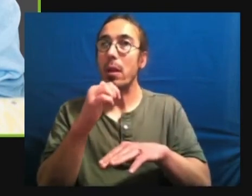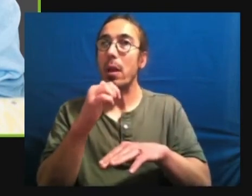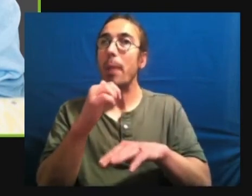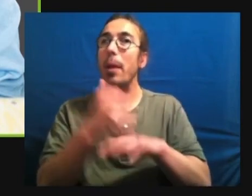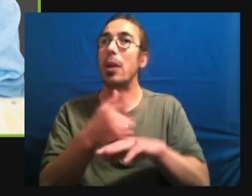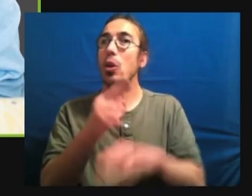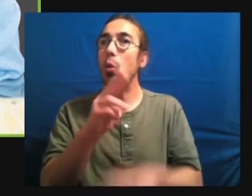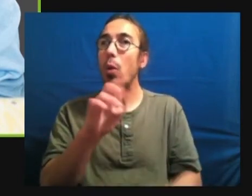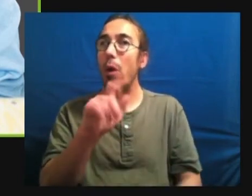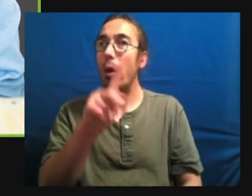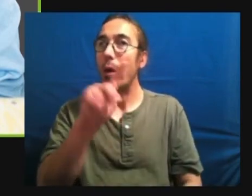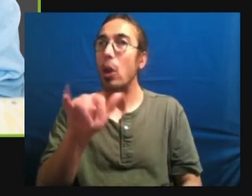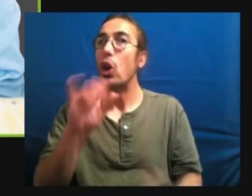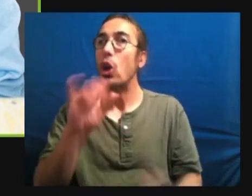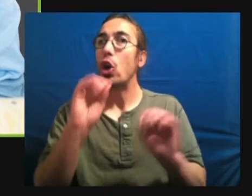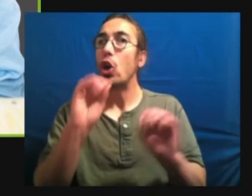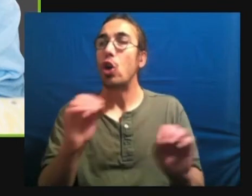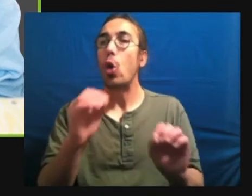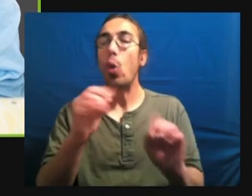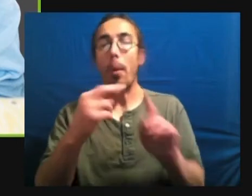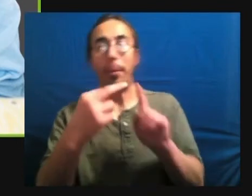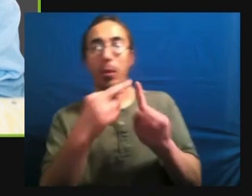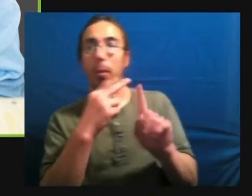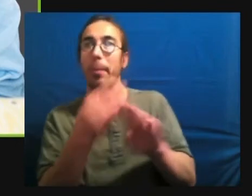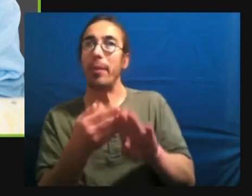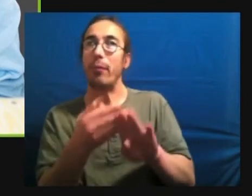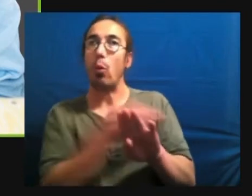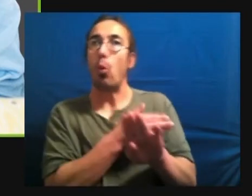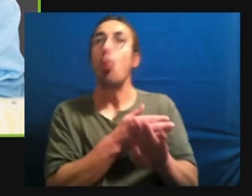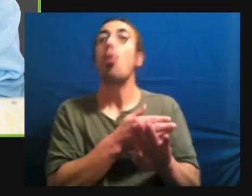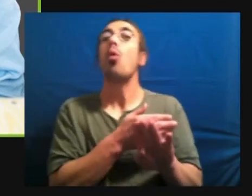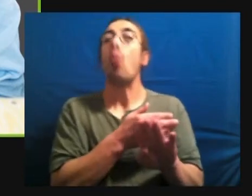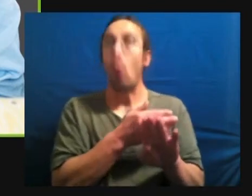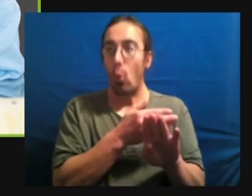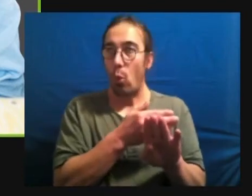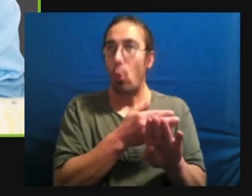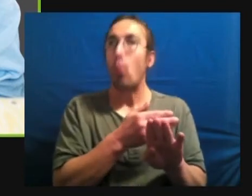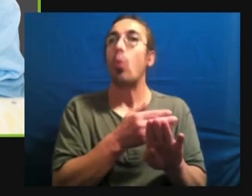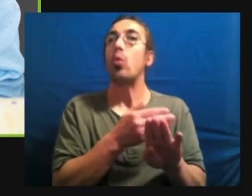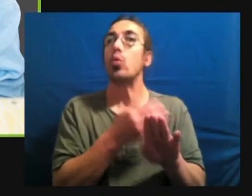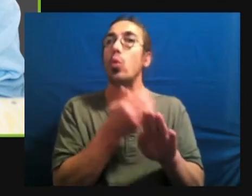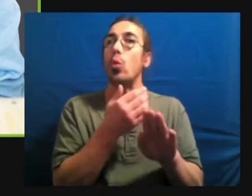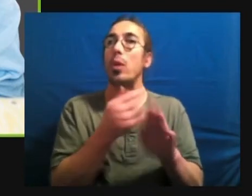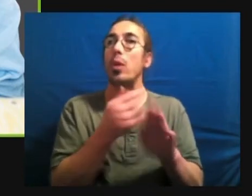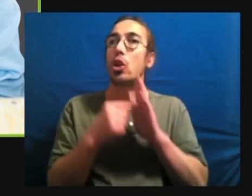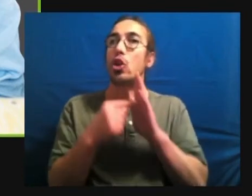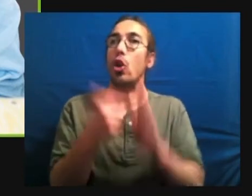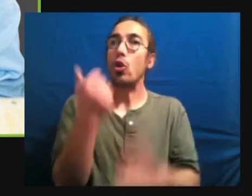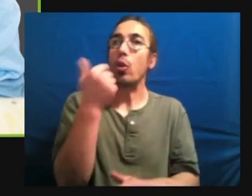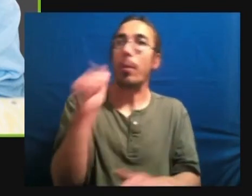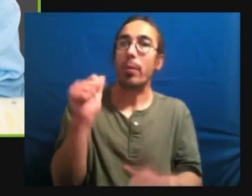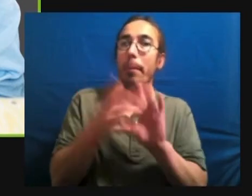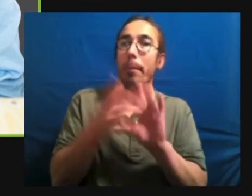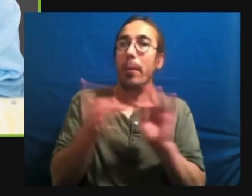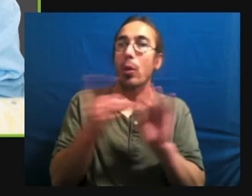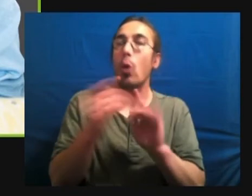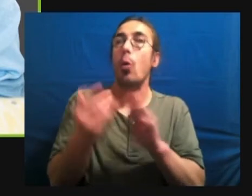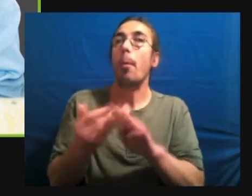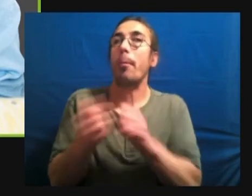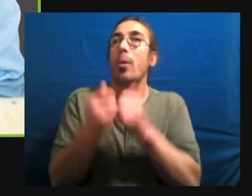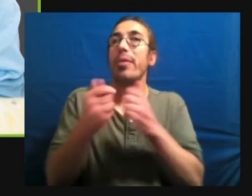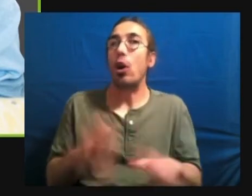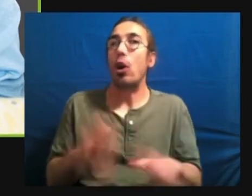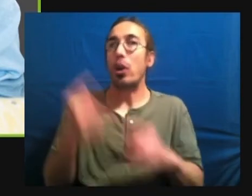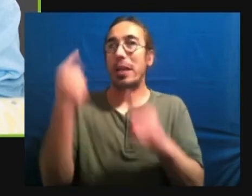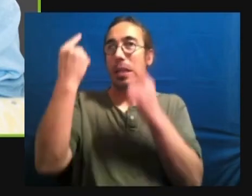no conscious bias before. He's predisposed to viscerally reject the message without considering it, because he feels protective